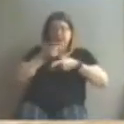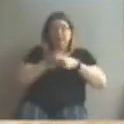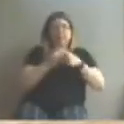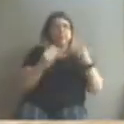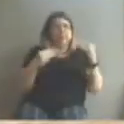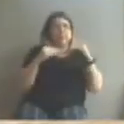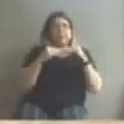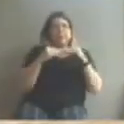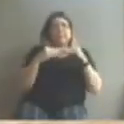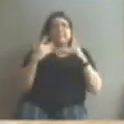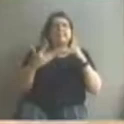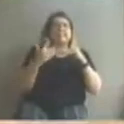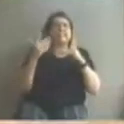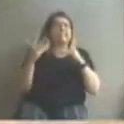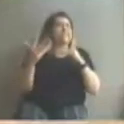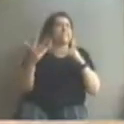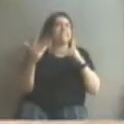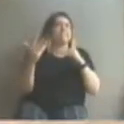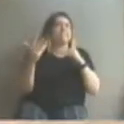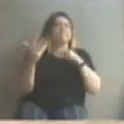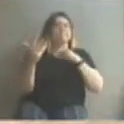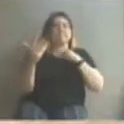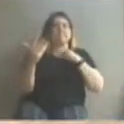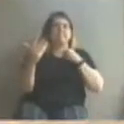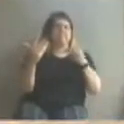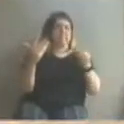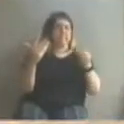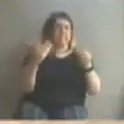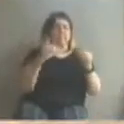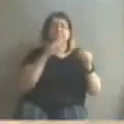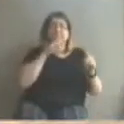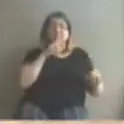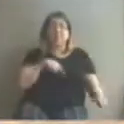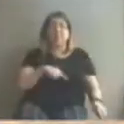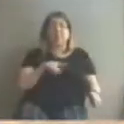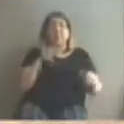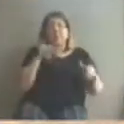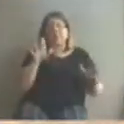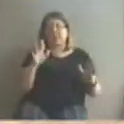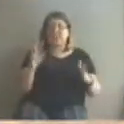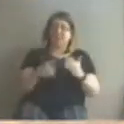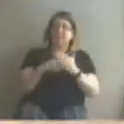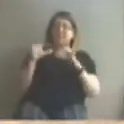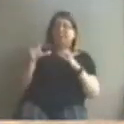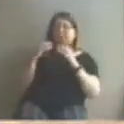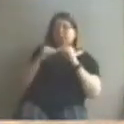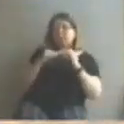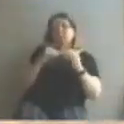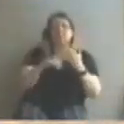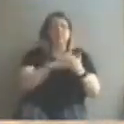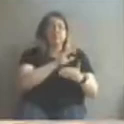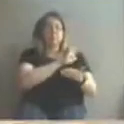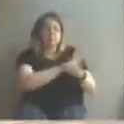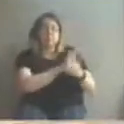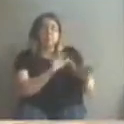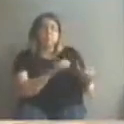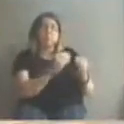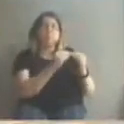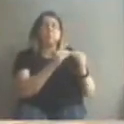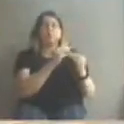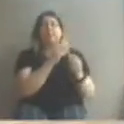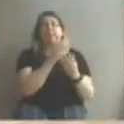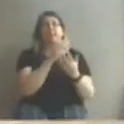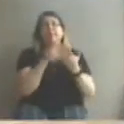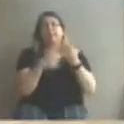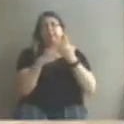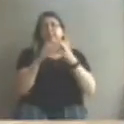more, you know, responsive way, and sometimes that's us doing more, sometimes that's them doing more, sometimes it's us doing stuff together,